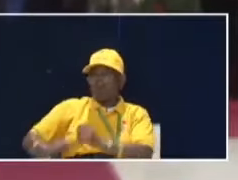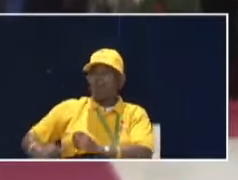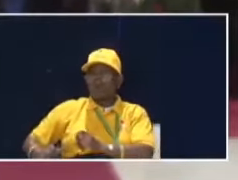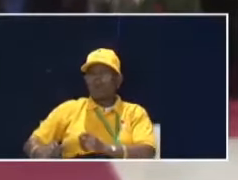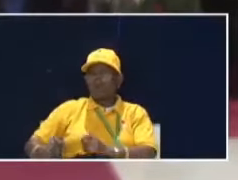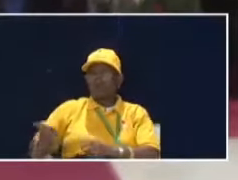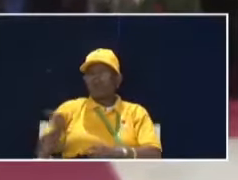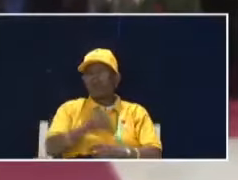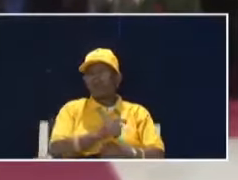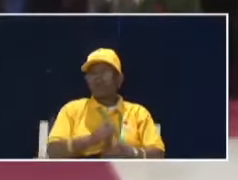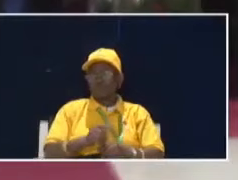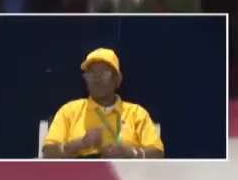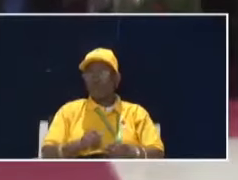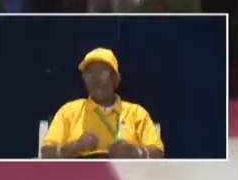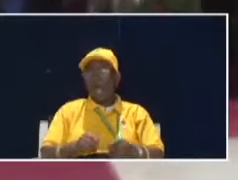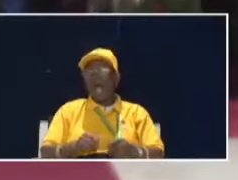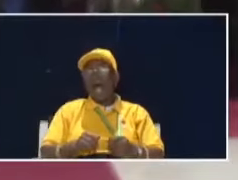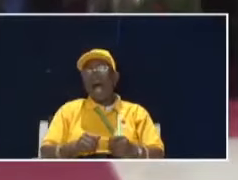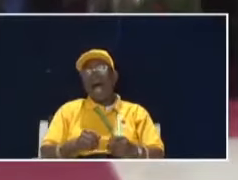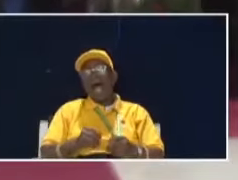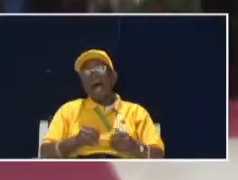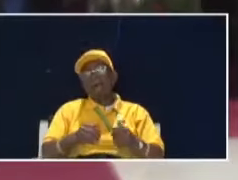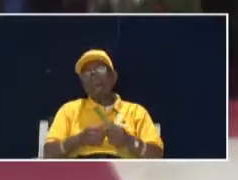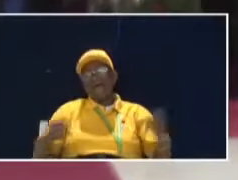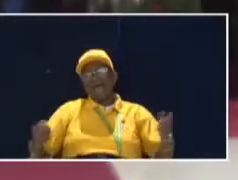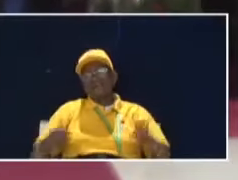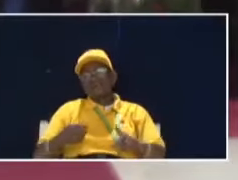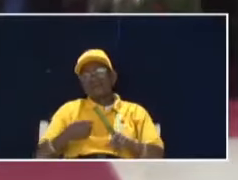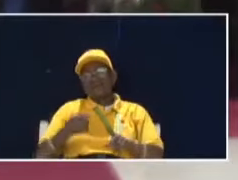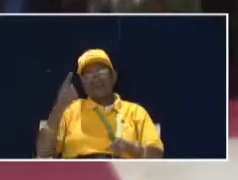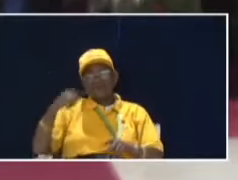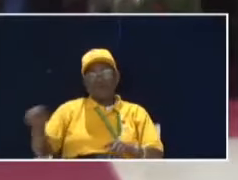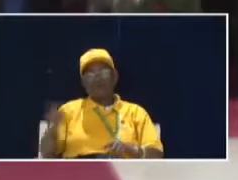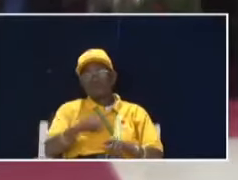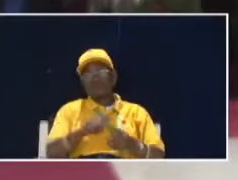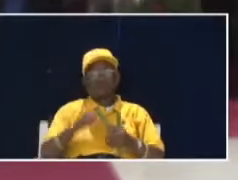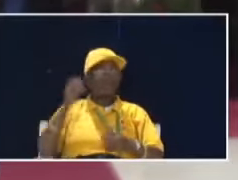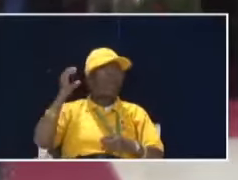for you to hear his voice.